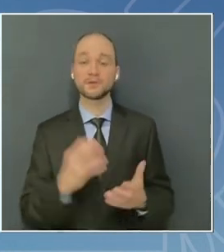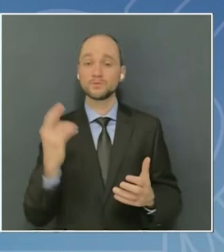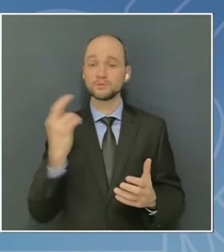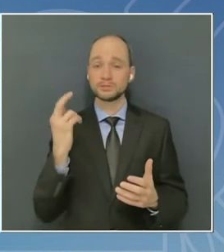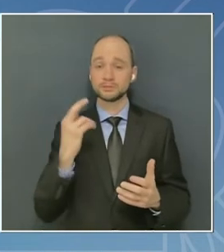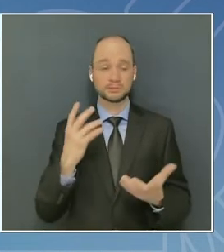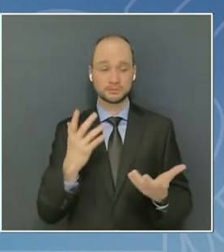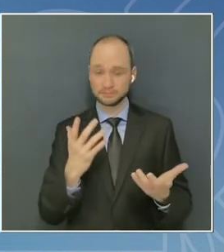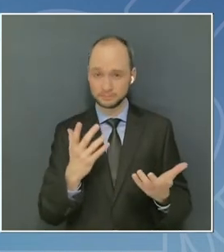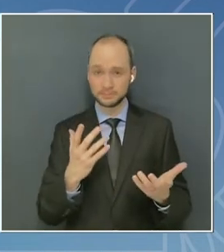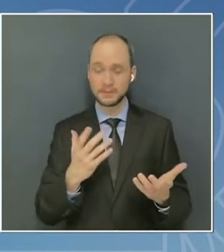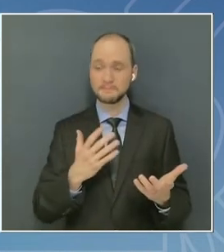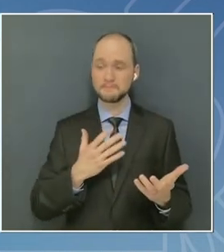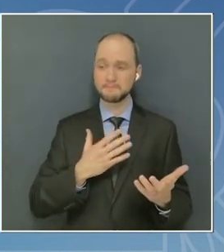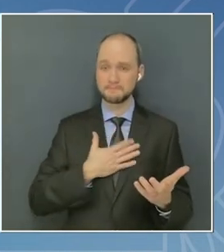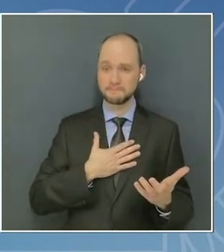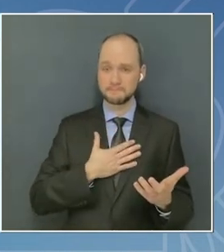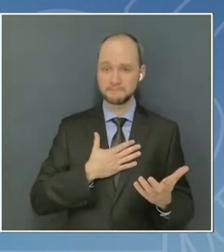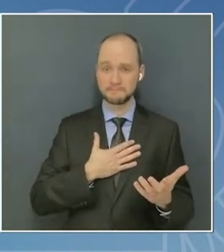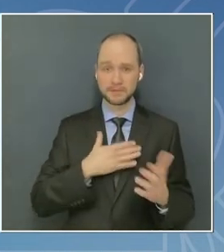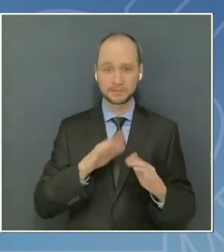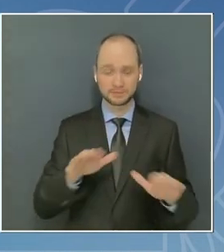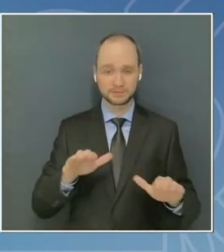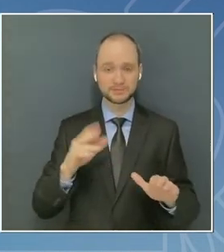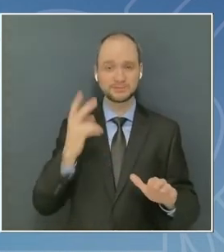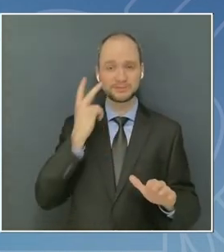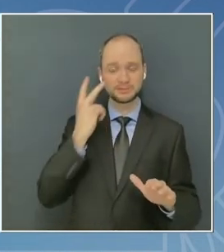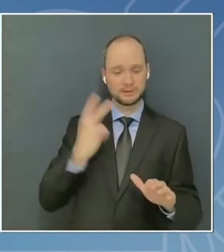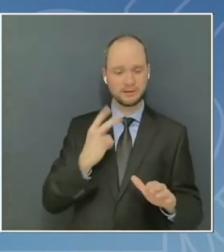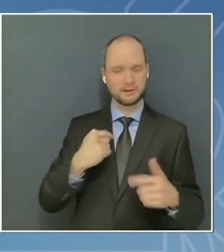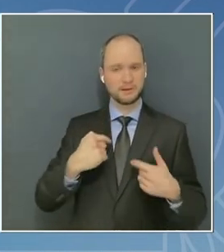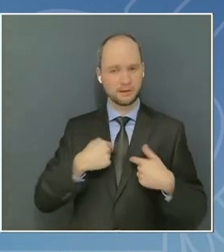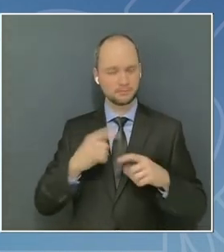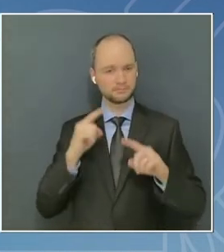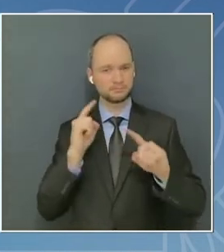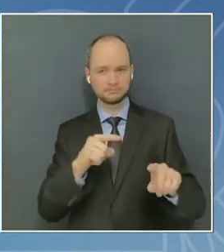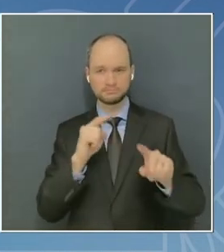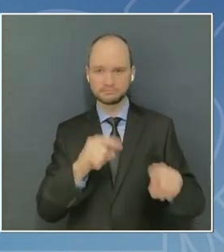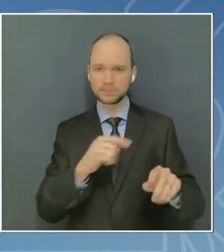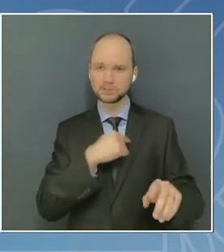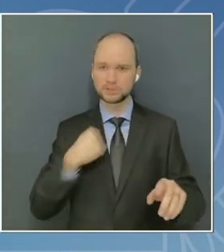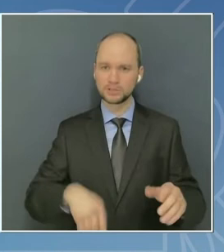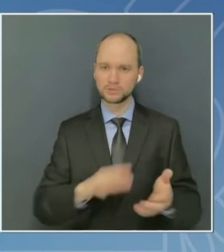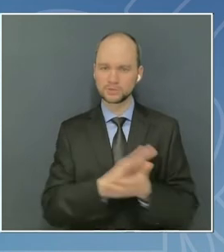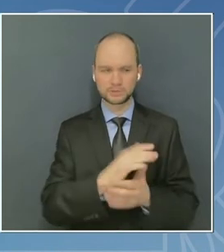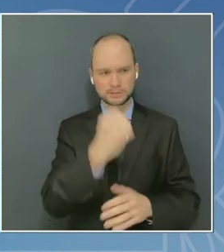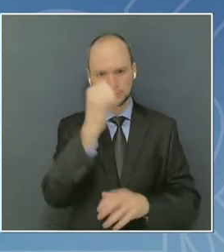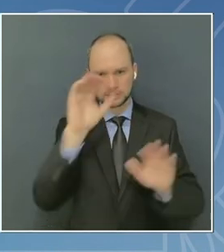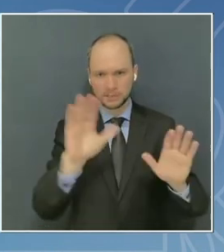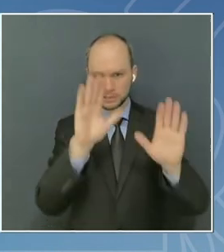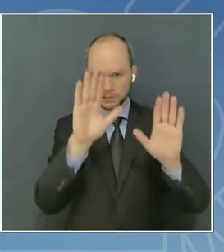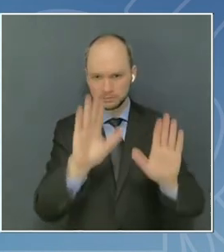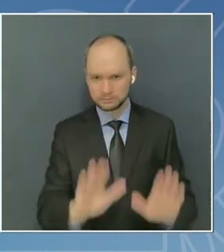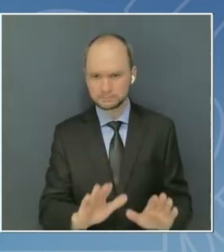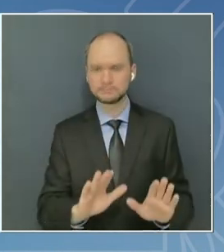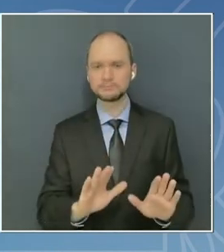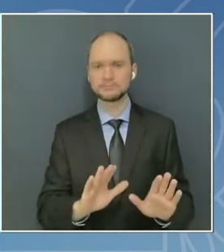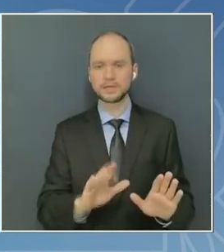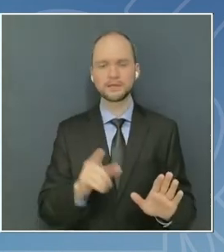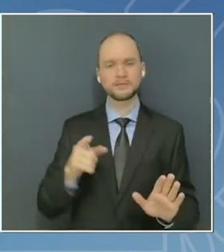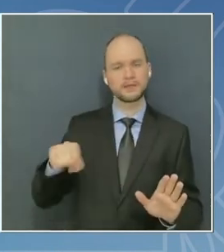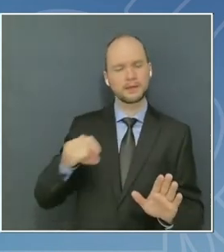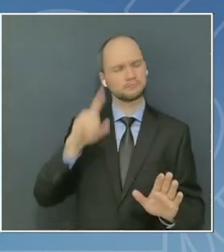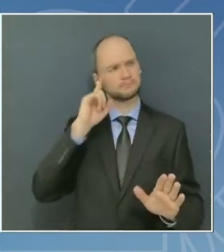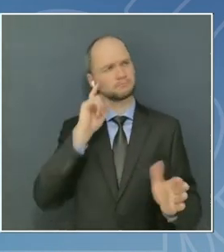see that dad always go to the Chinese school every Saturday, there must be something very important. So they also, they